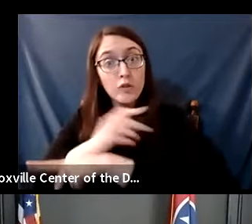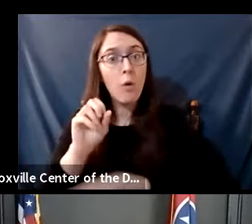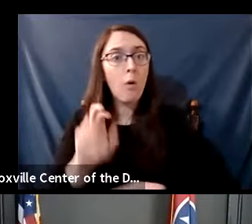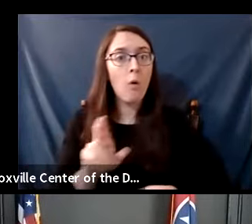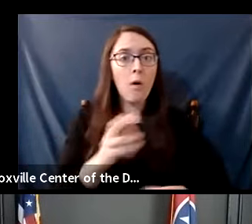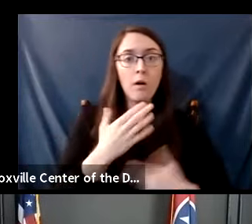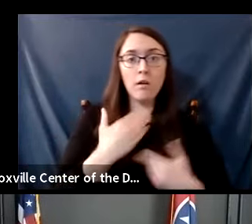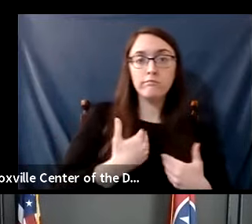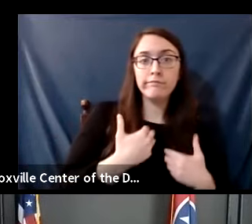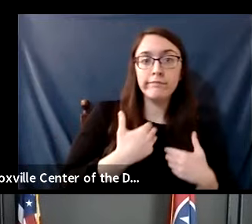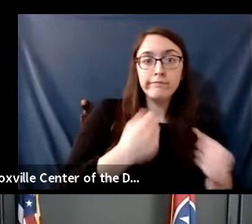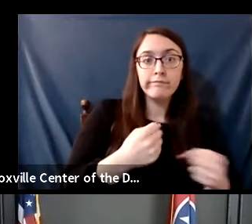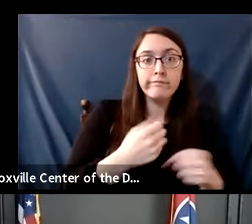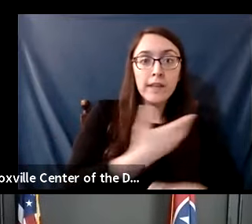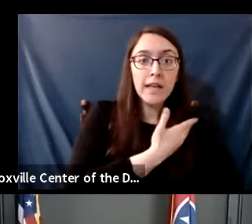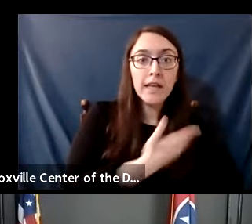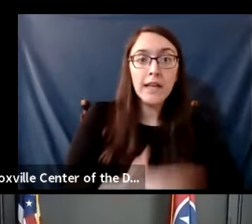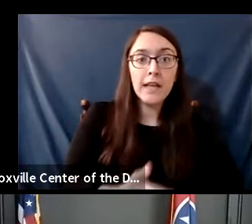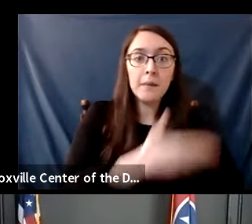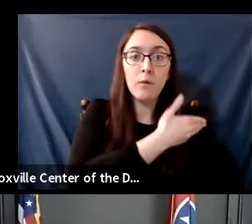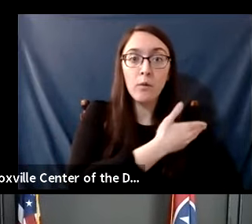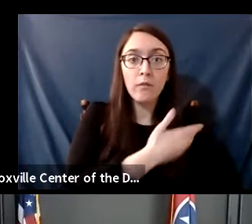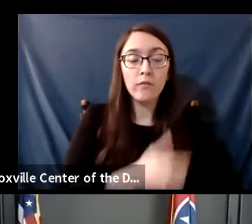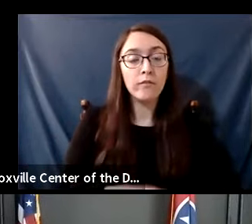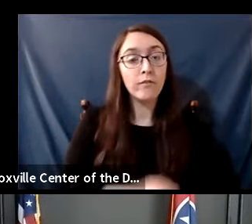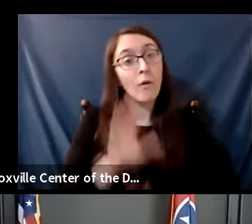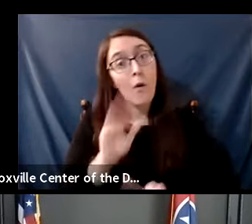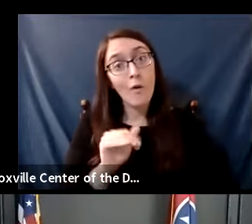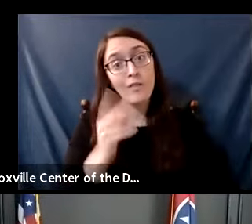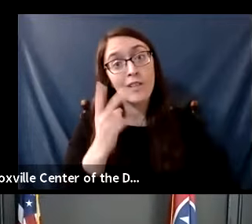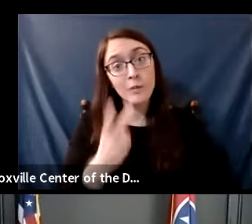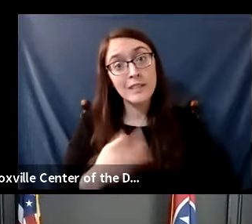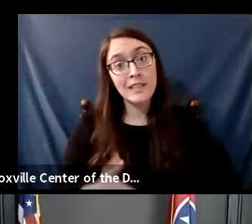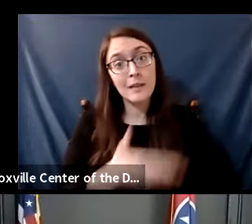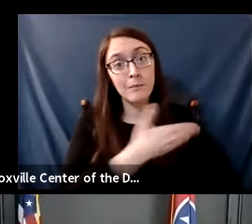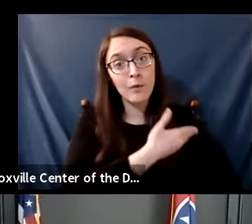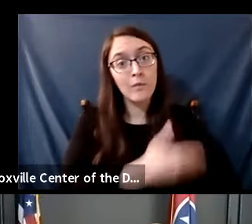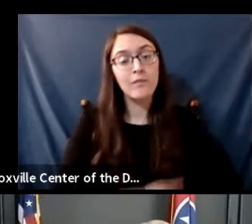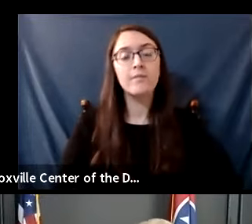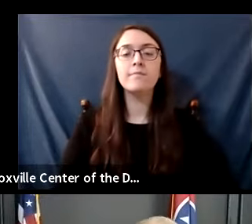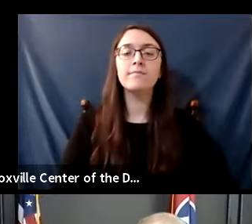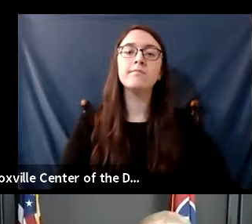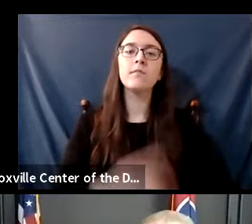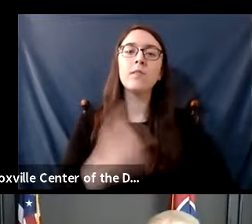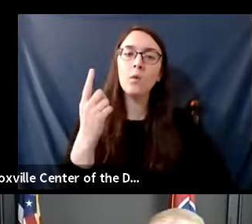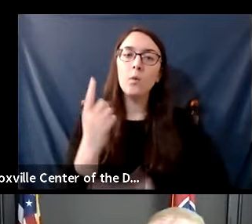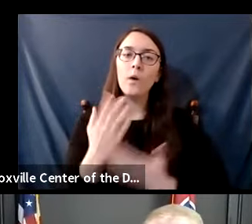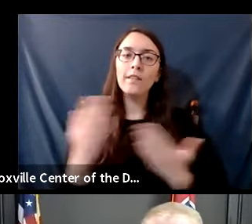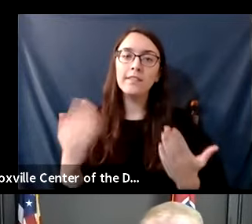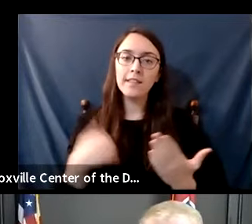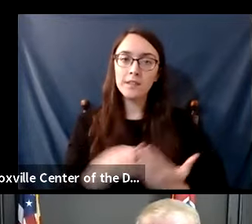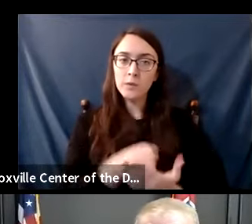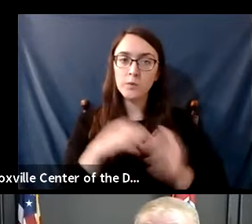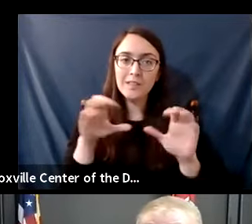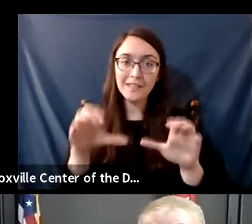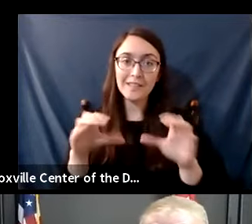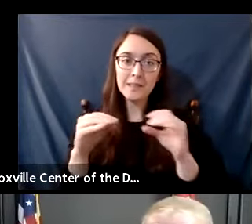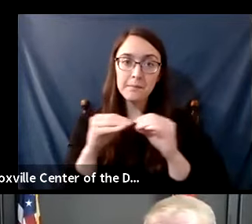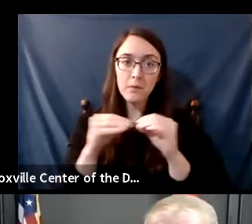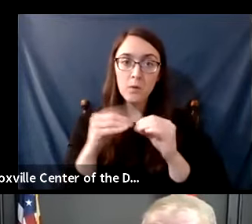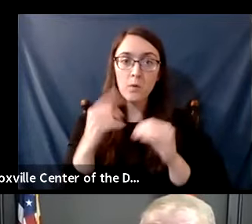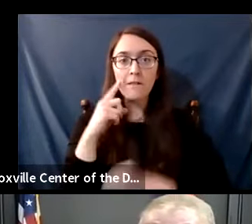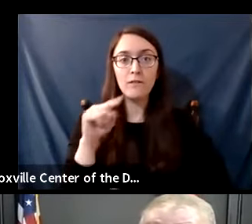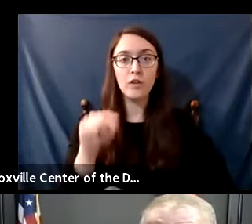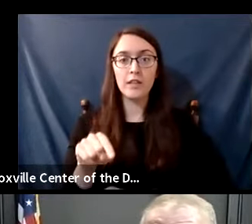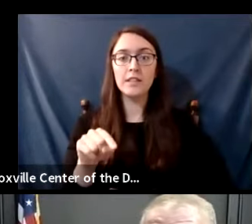in those trends? And I'm hopeful that we see recovery. One of the things that we did do more in this particular report is